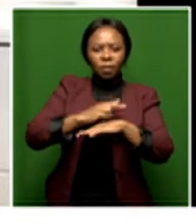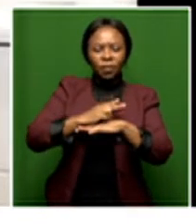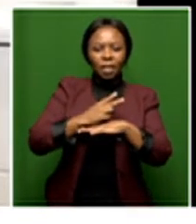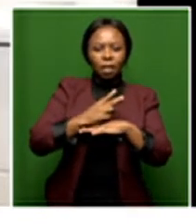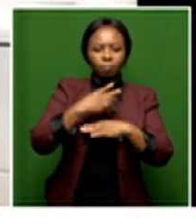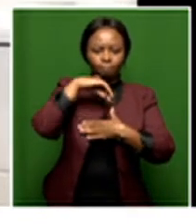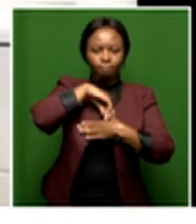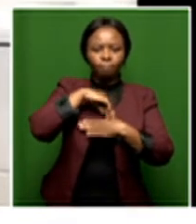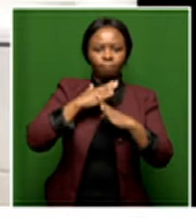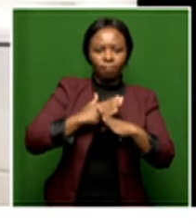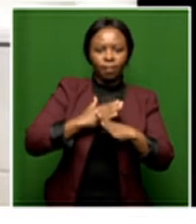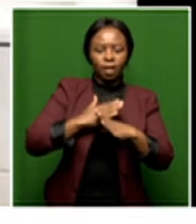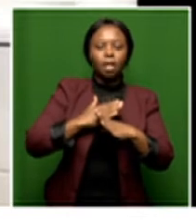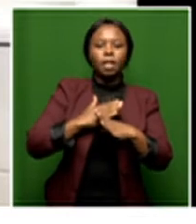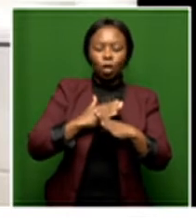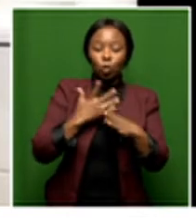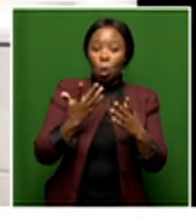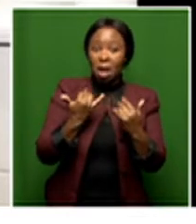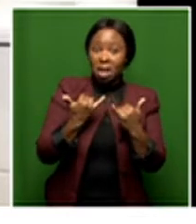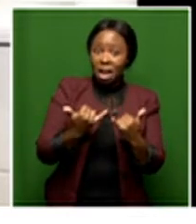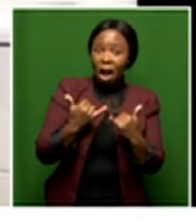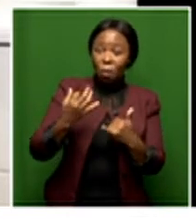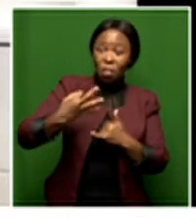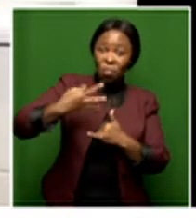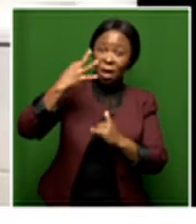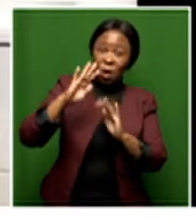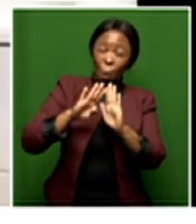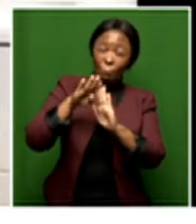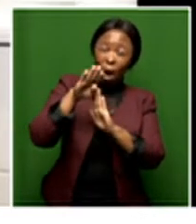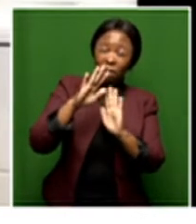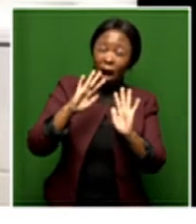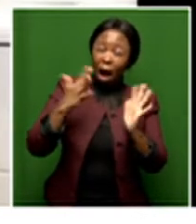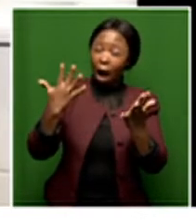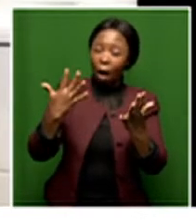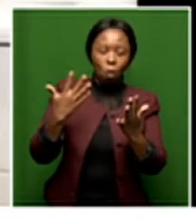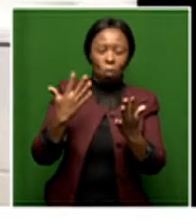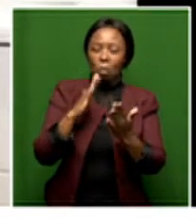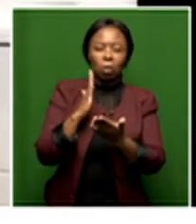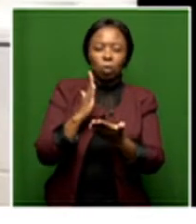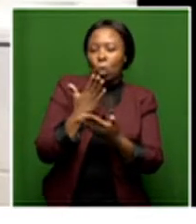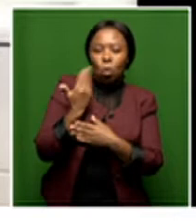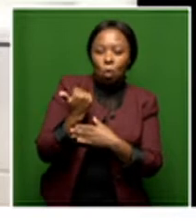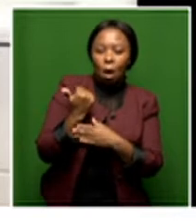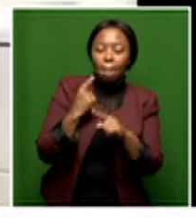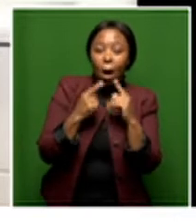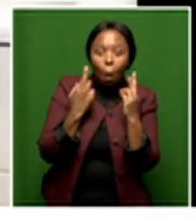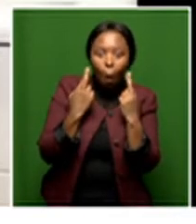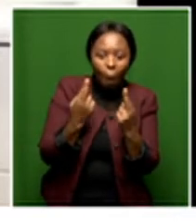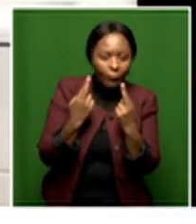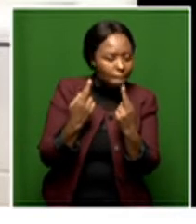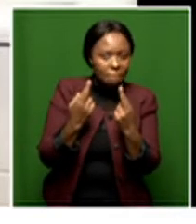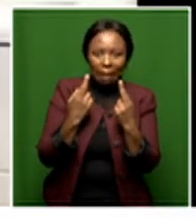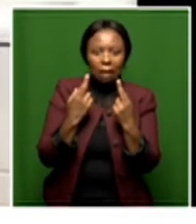wave. So we don't know what the size of this third wave is going to be. But of course, we're all hoping that we're not going to see something